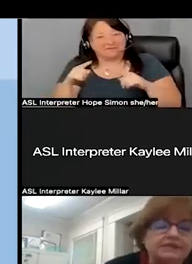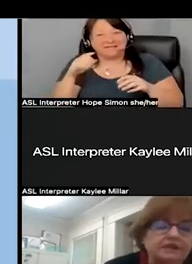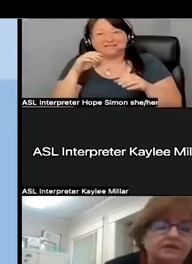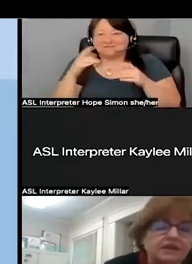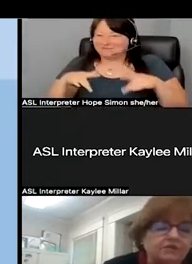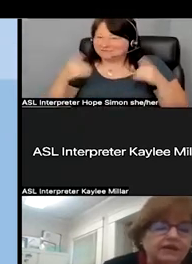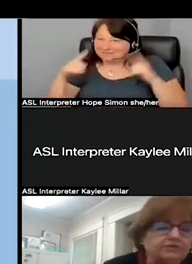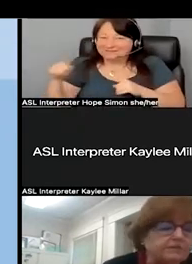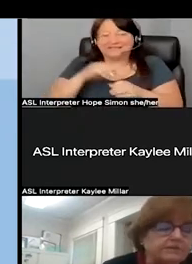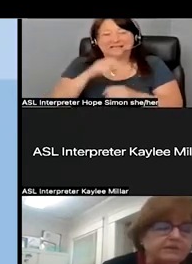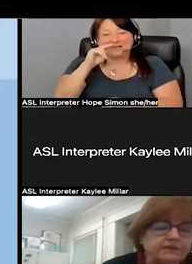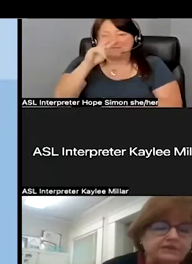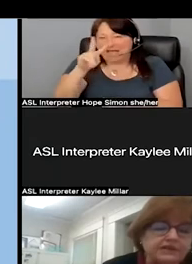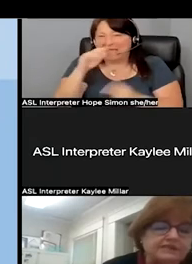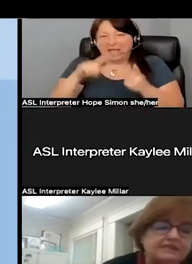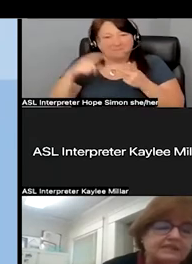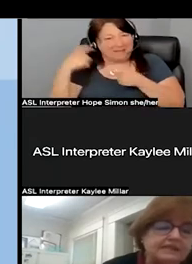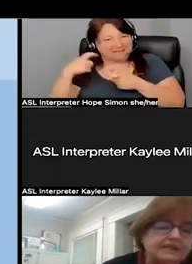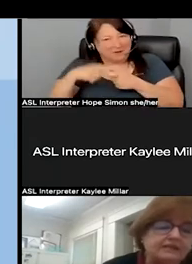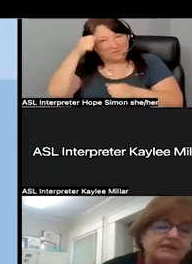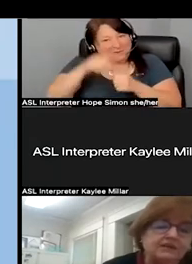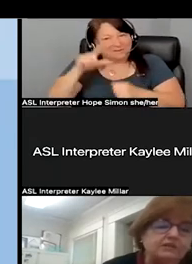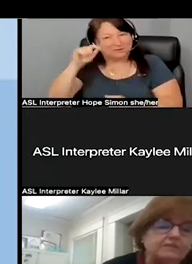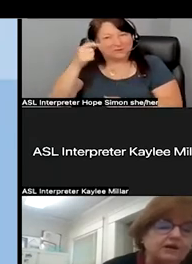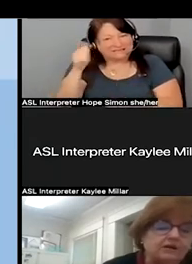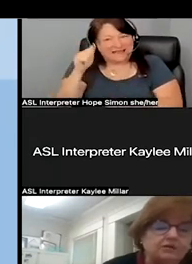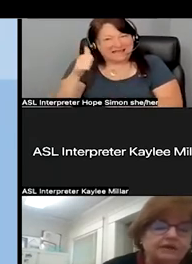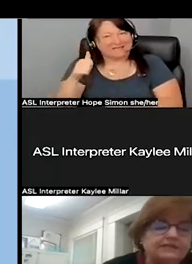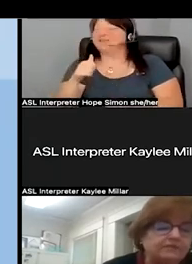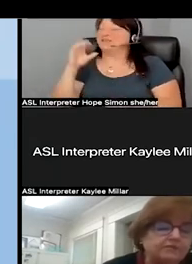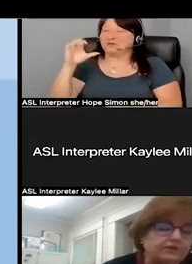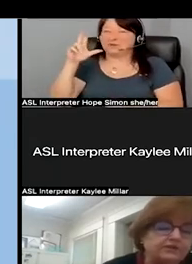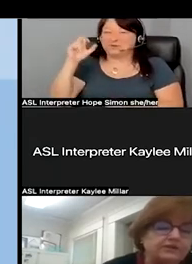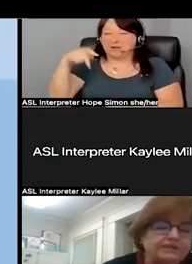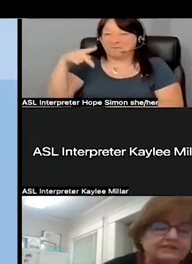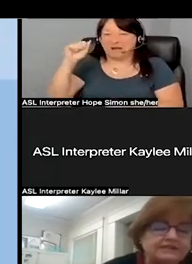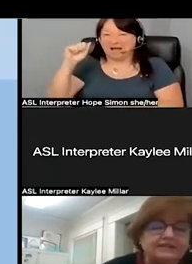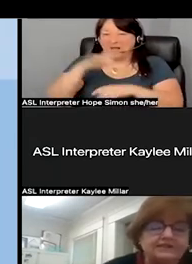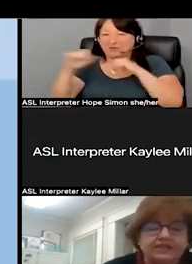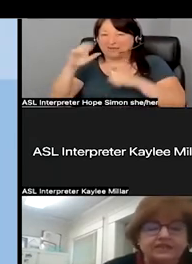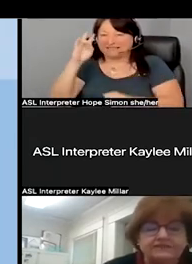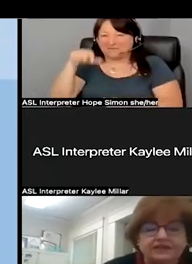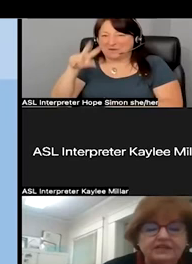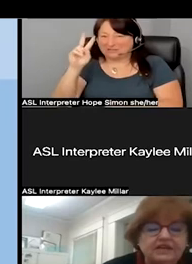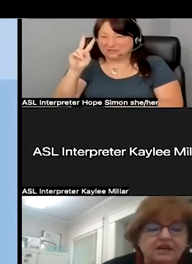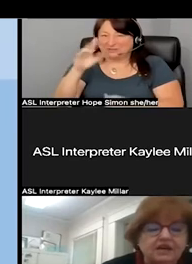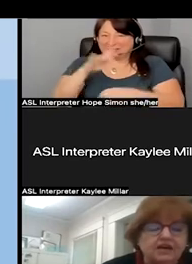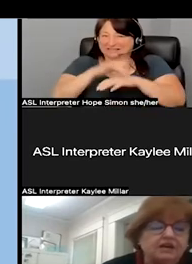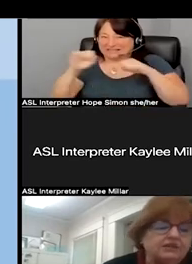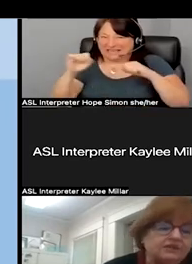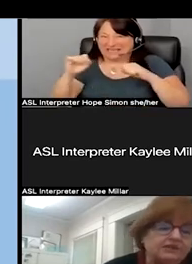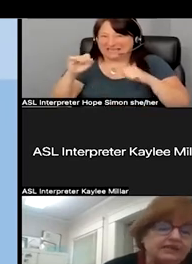from Mexico. We have to remember that in 2010, the El Mayor-Cucapá earthquake, 7.2 intensity shaking of 7,